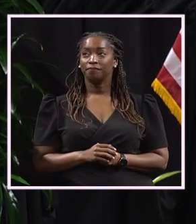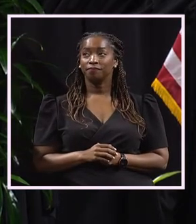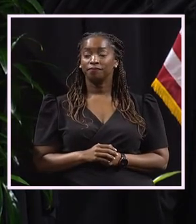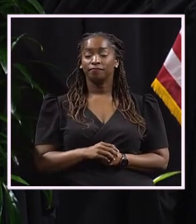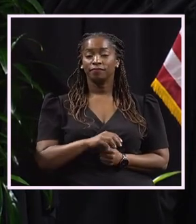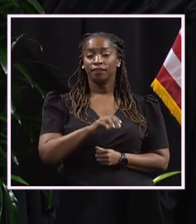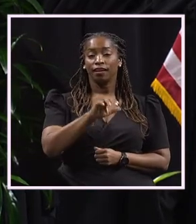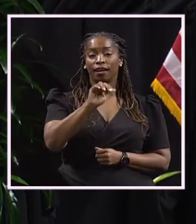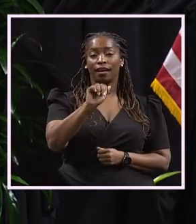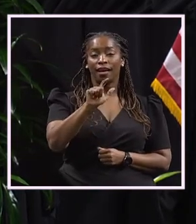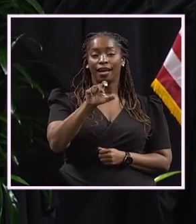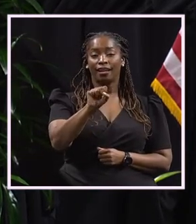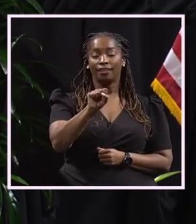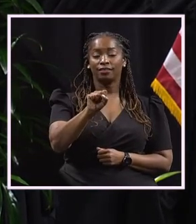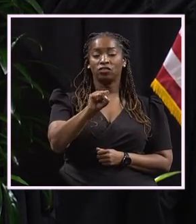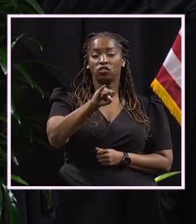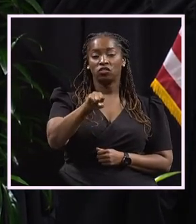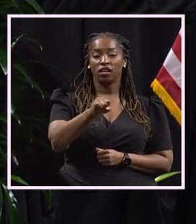Alex J. Park.